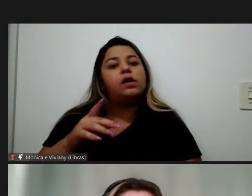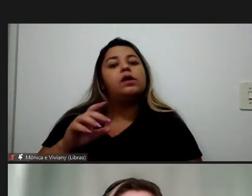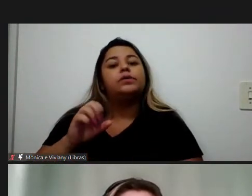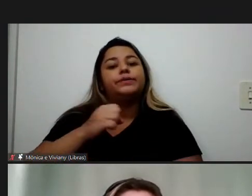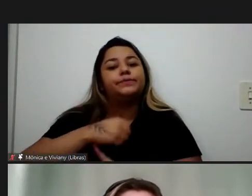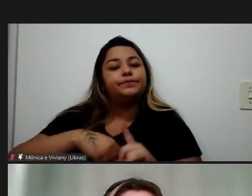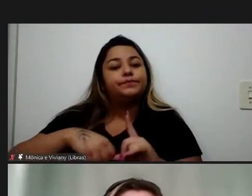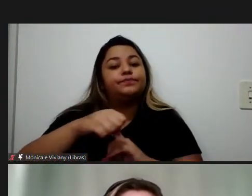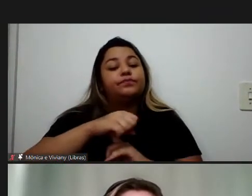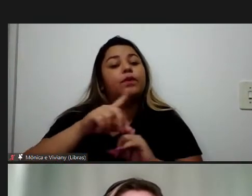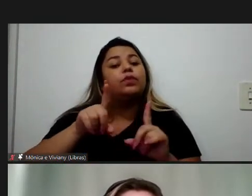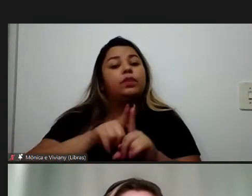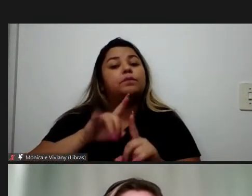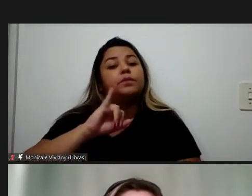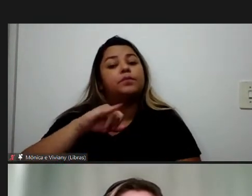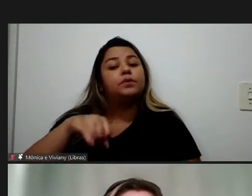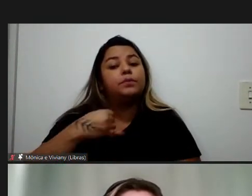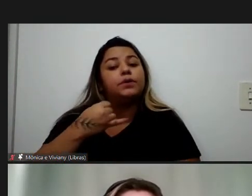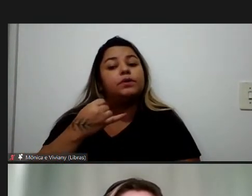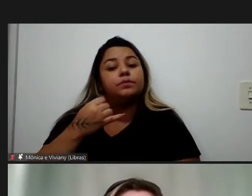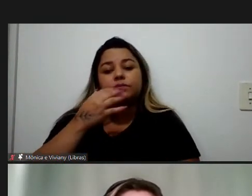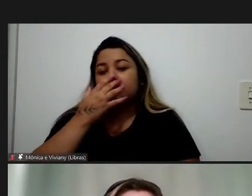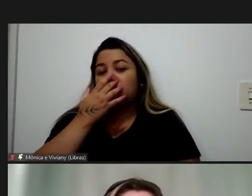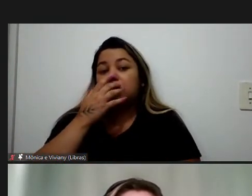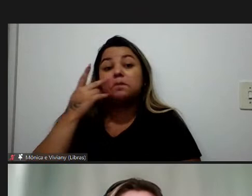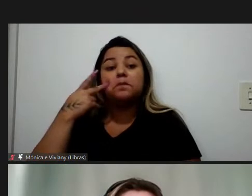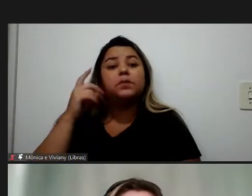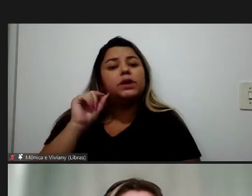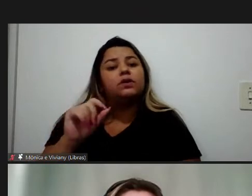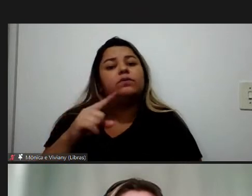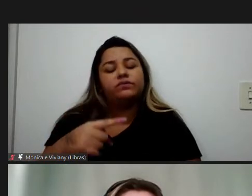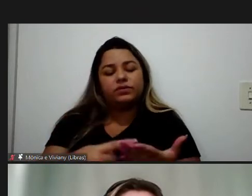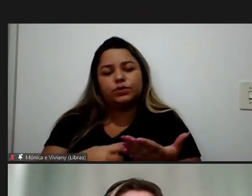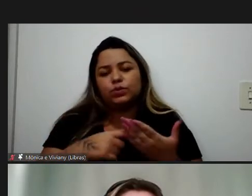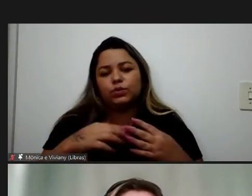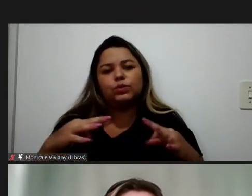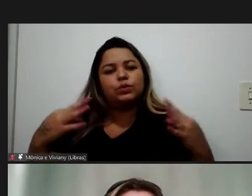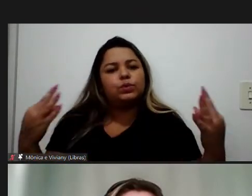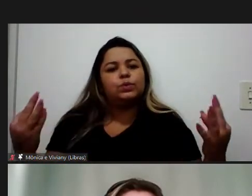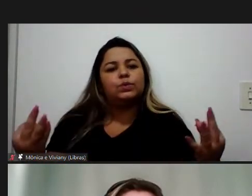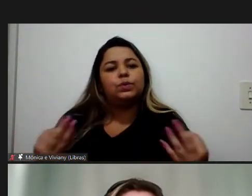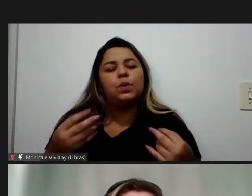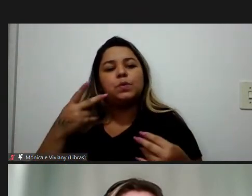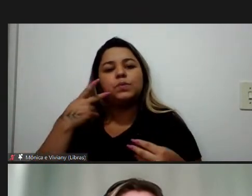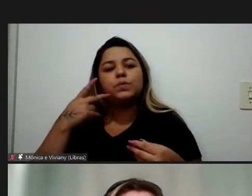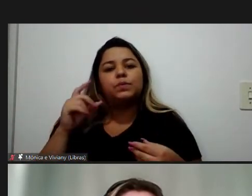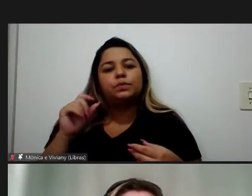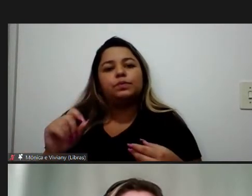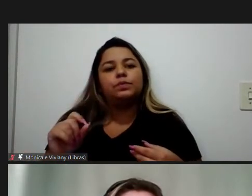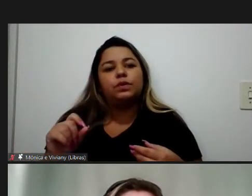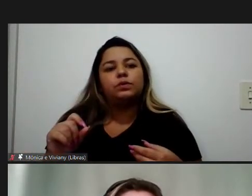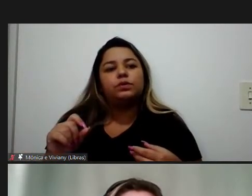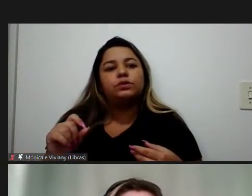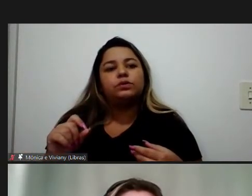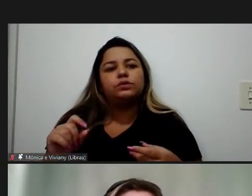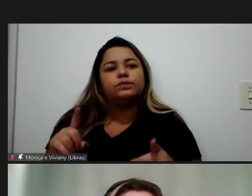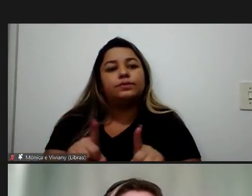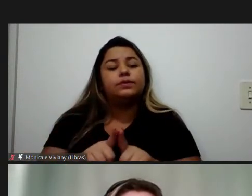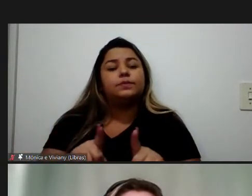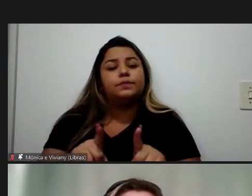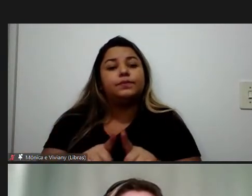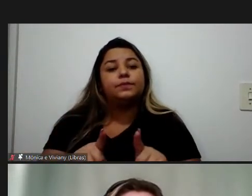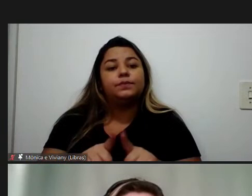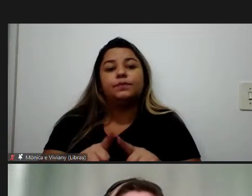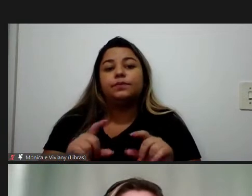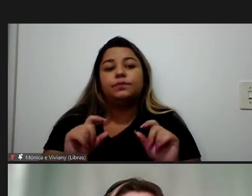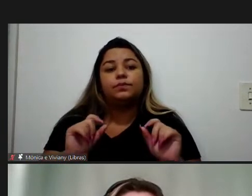of society. And I take the opportunity to invite you all to engage in the